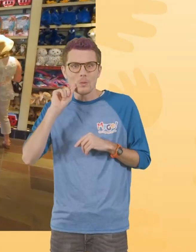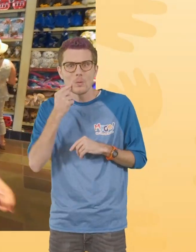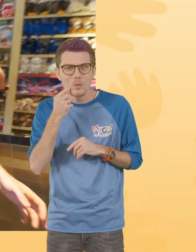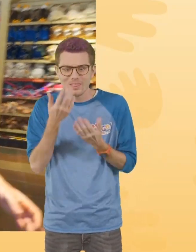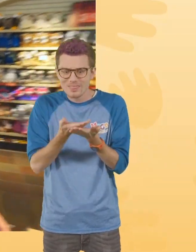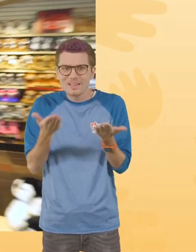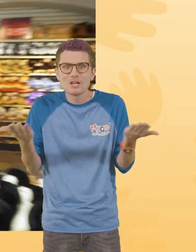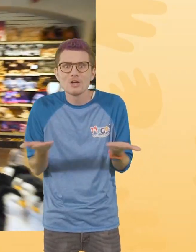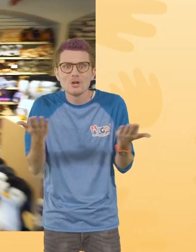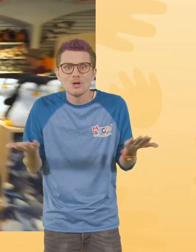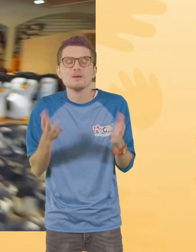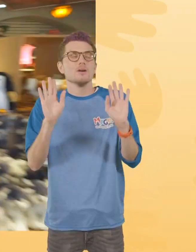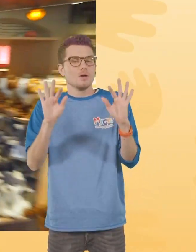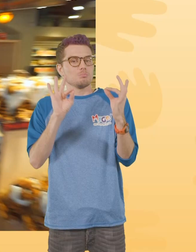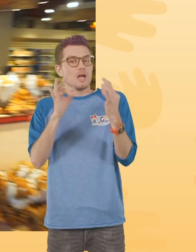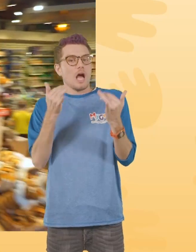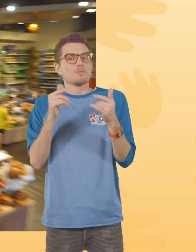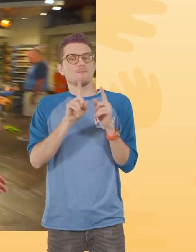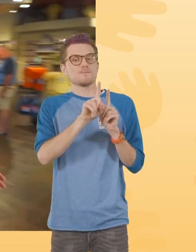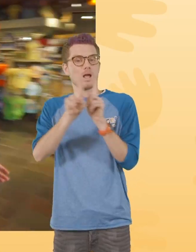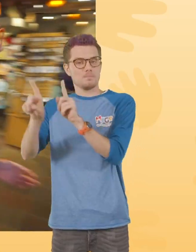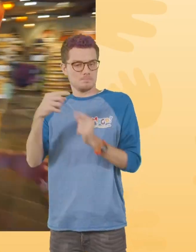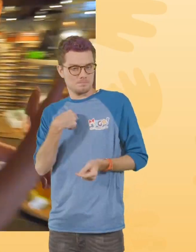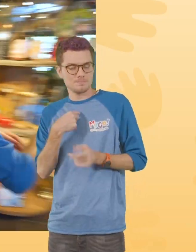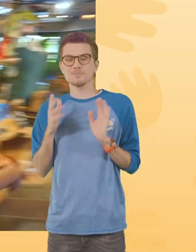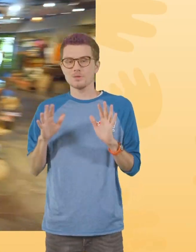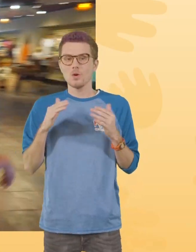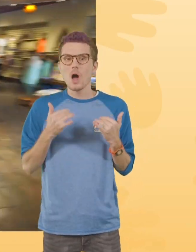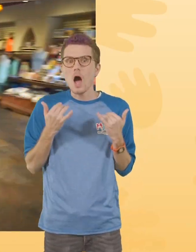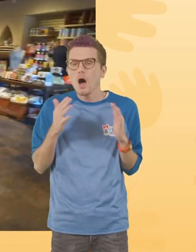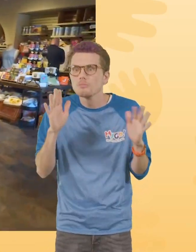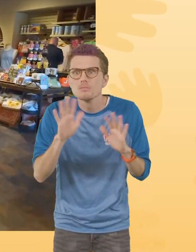Whoa. Whoa, there's so many cool things in here. Okay, follow me.